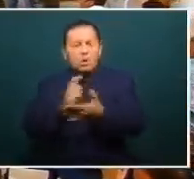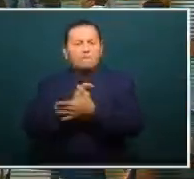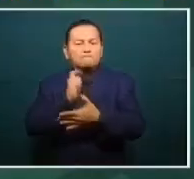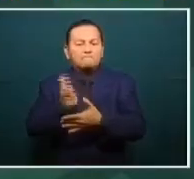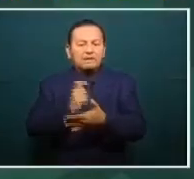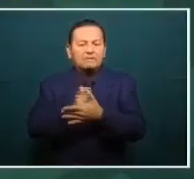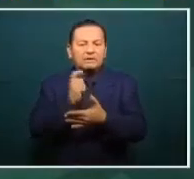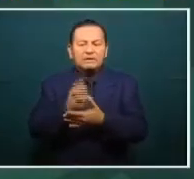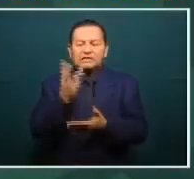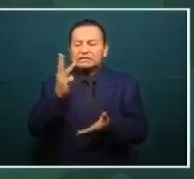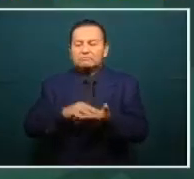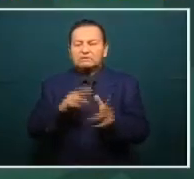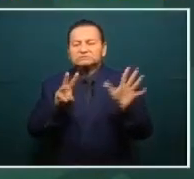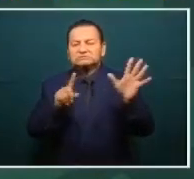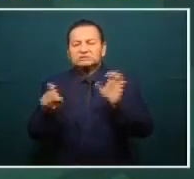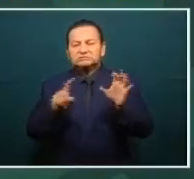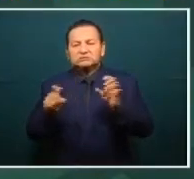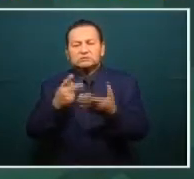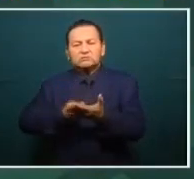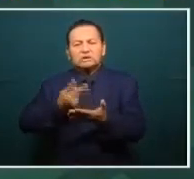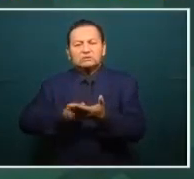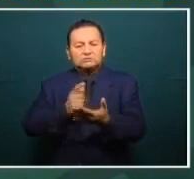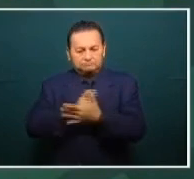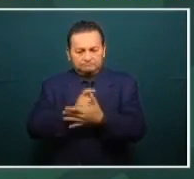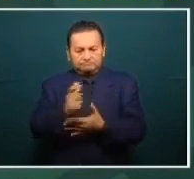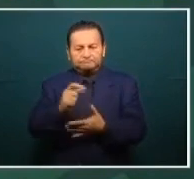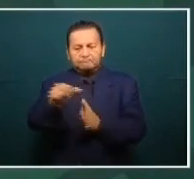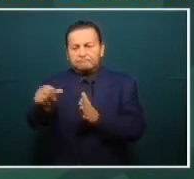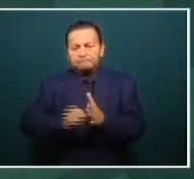that are getting the job.